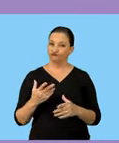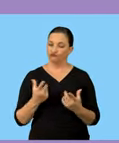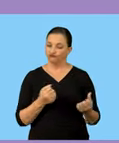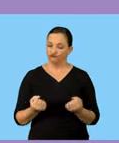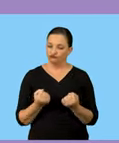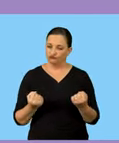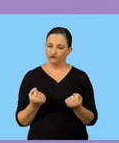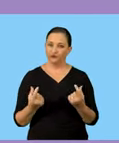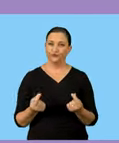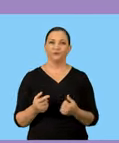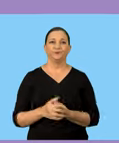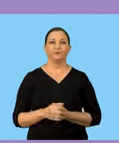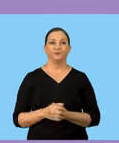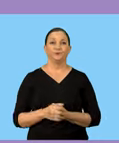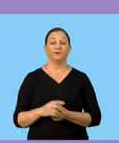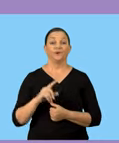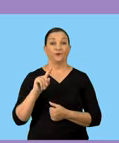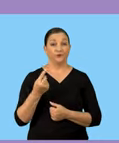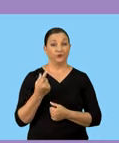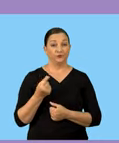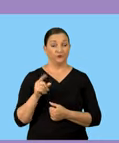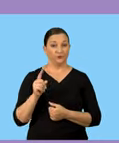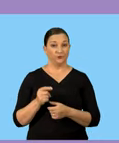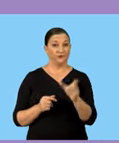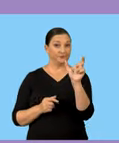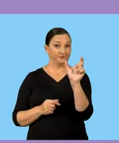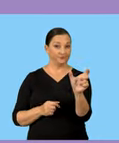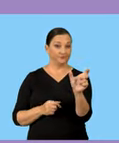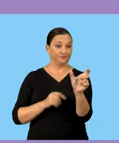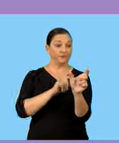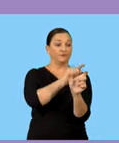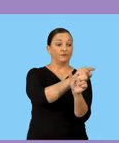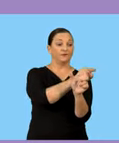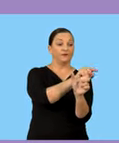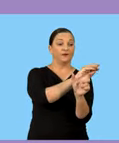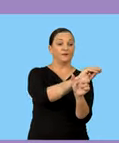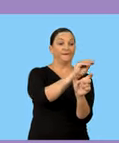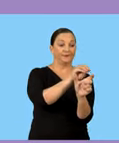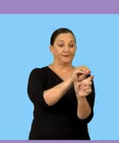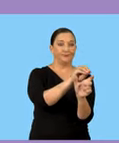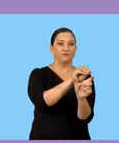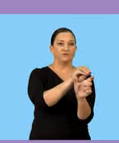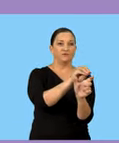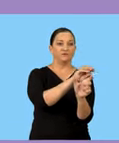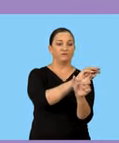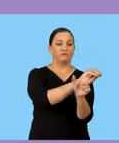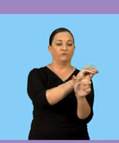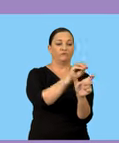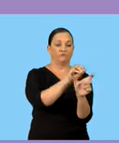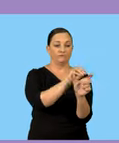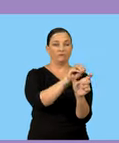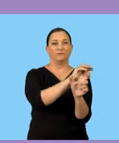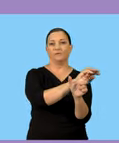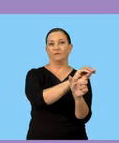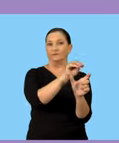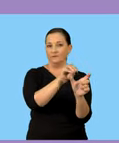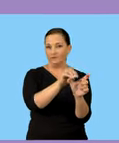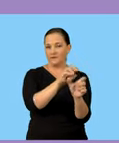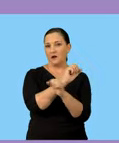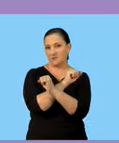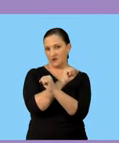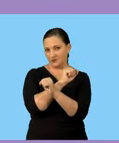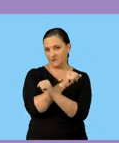are we going to work through that one? We are going to again use the distributive property. Take each of